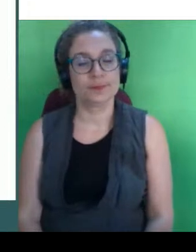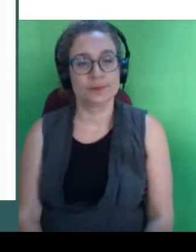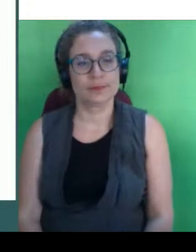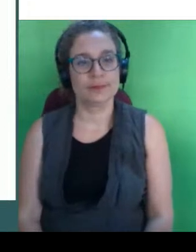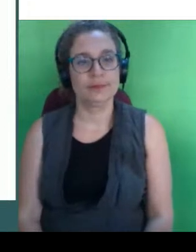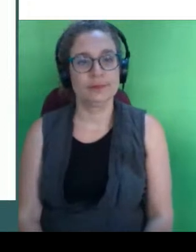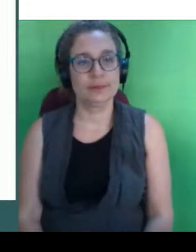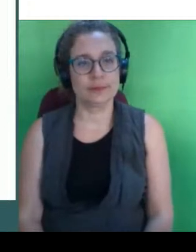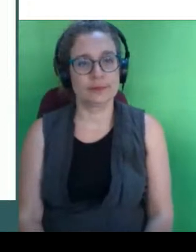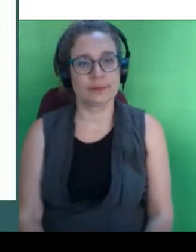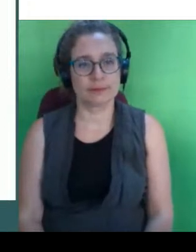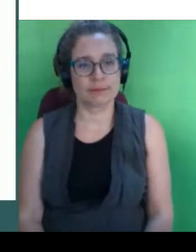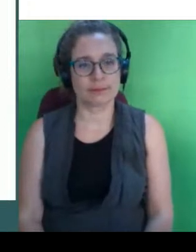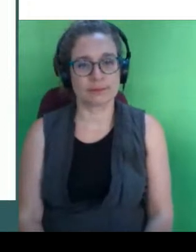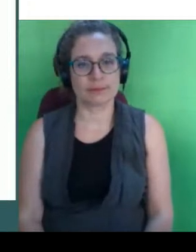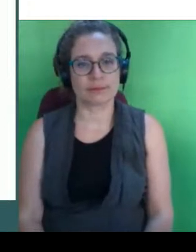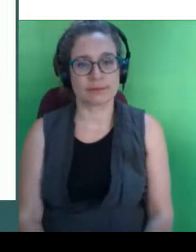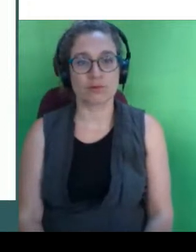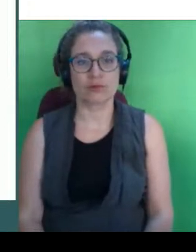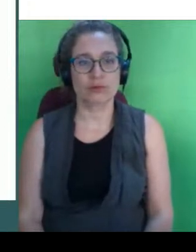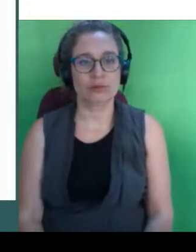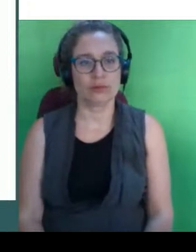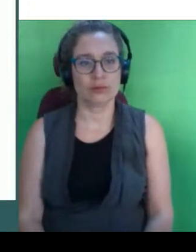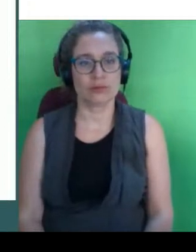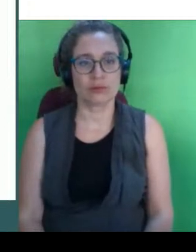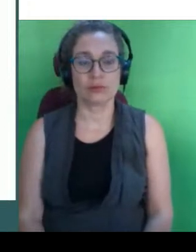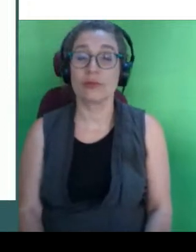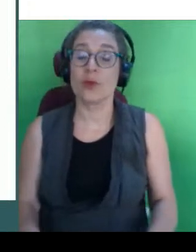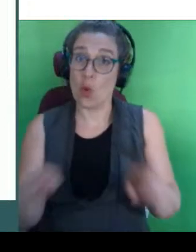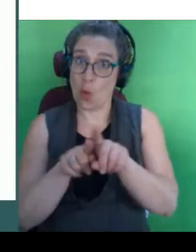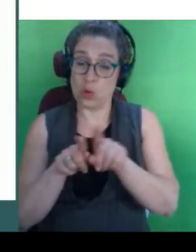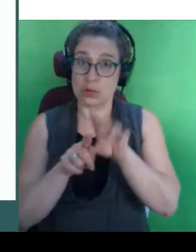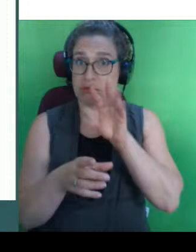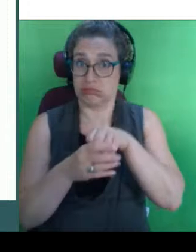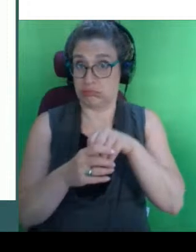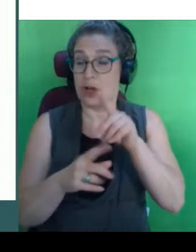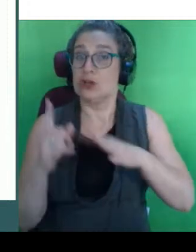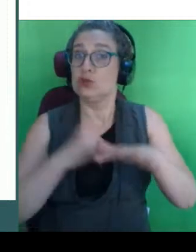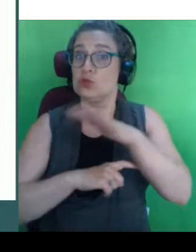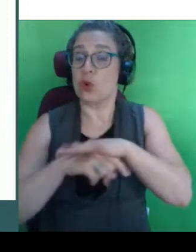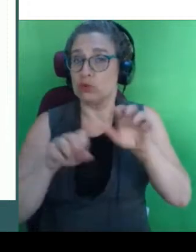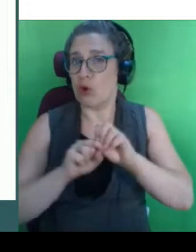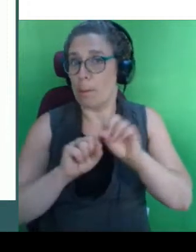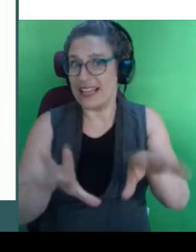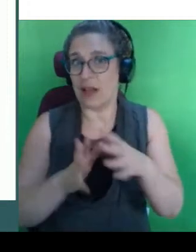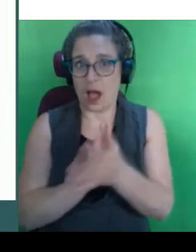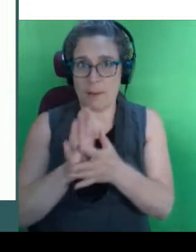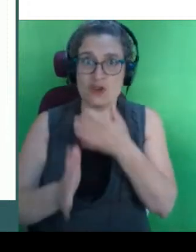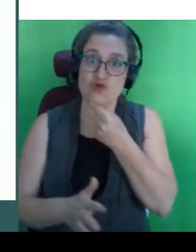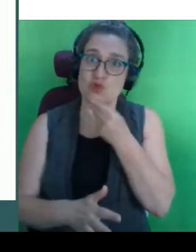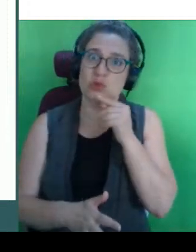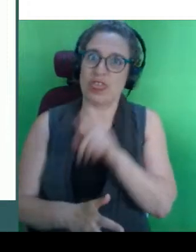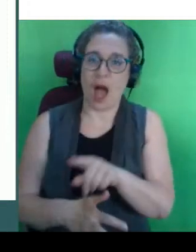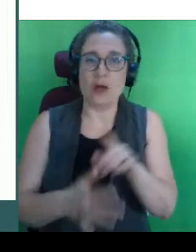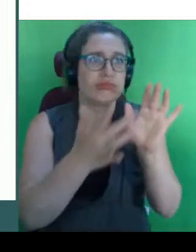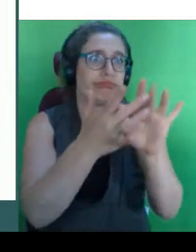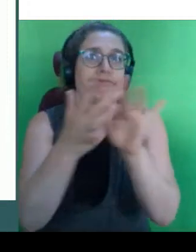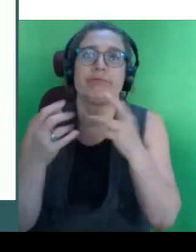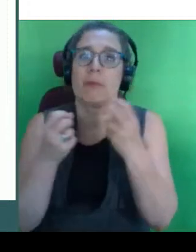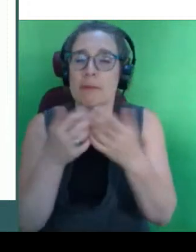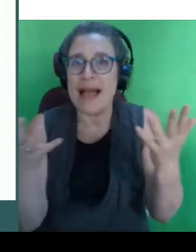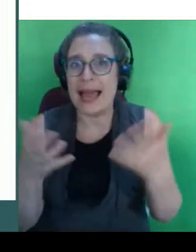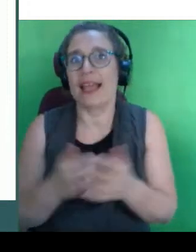Allergy UK has a very active social media presence and can reach out to many people and families through our Facebook,